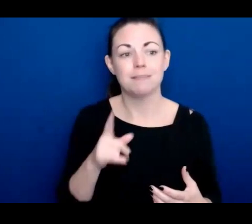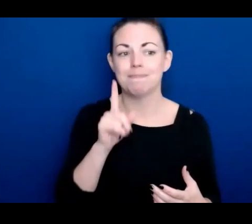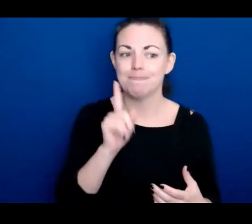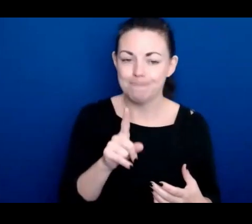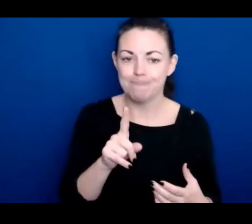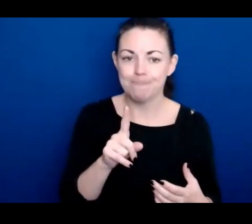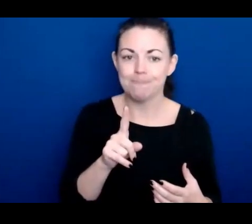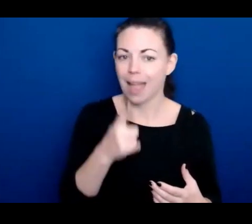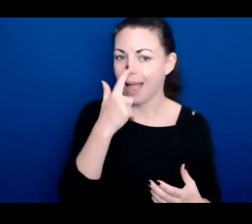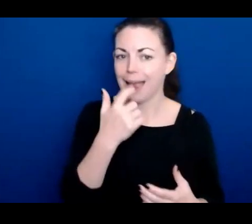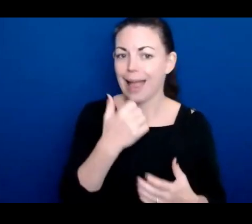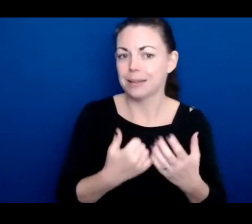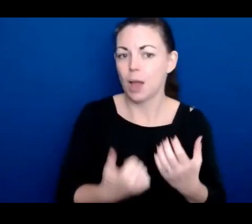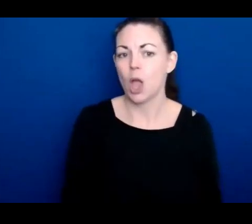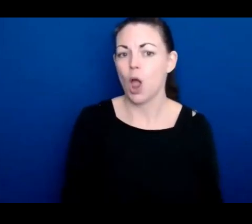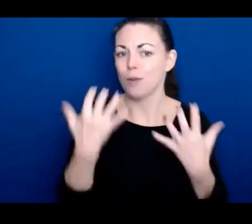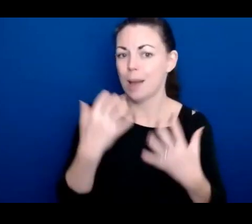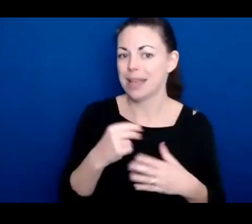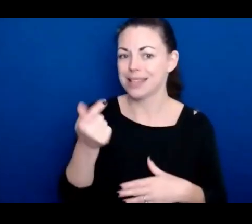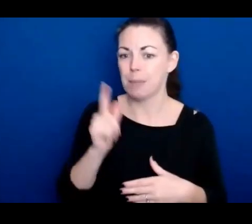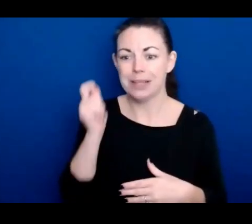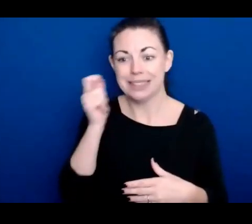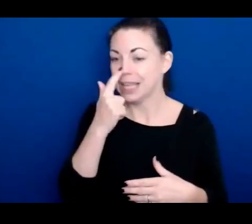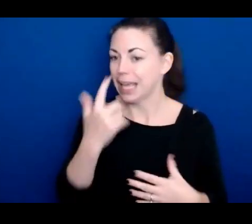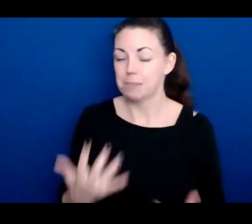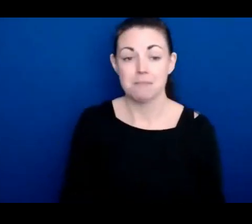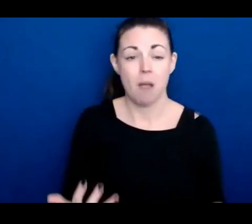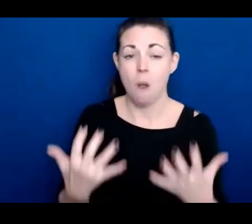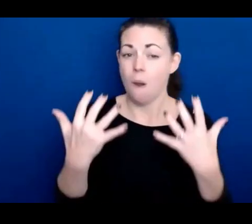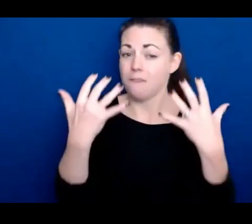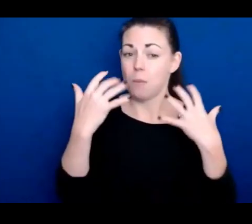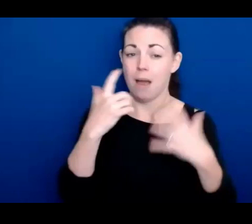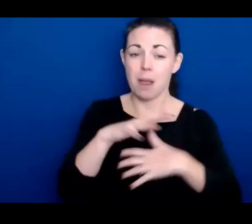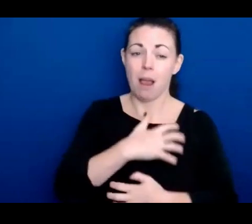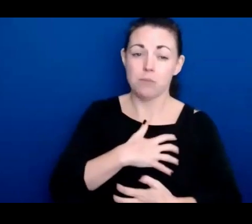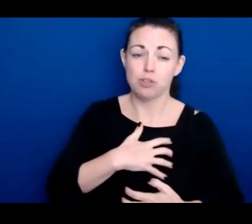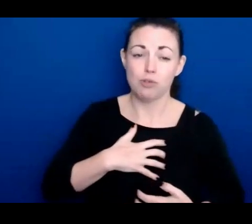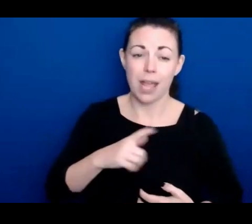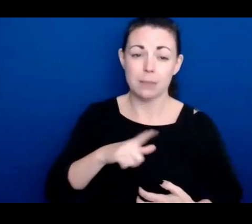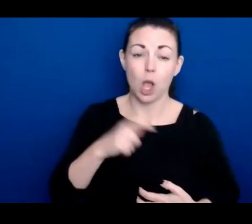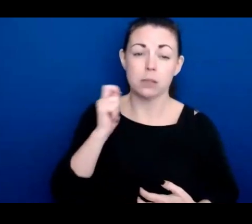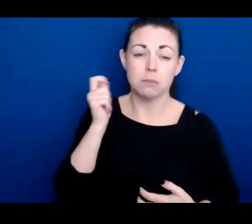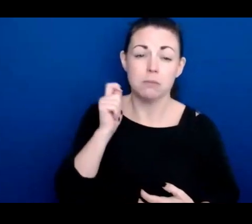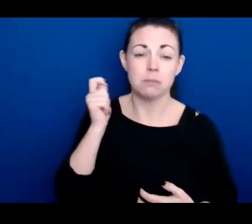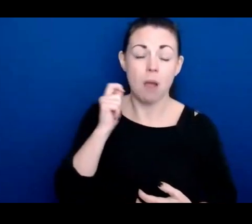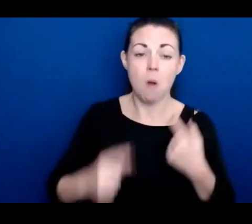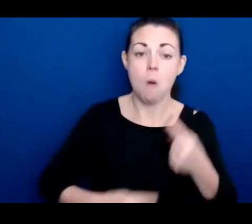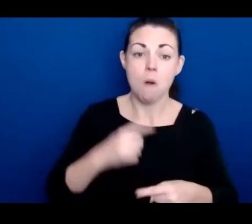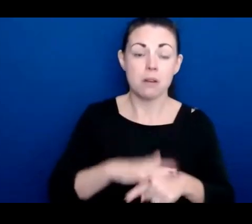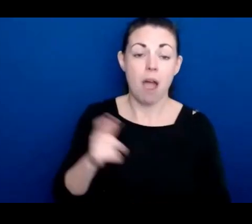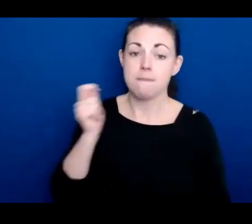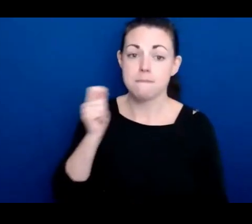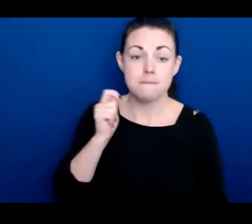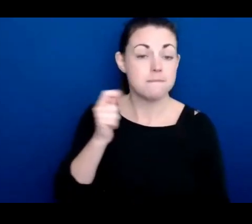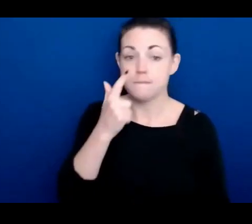be overwhelming for some people, and it can become to the point where stress and anxiety over hearing it can